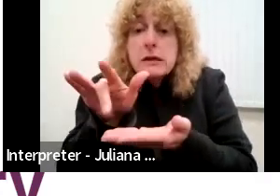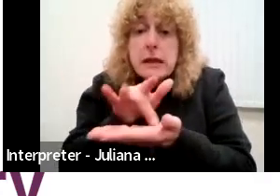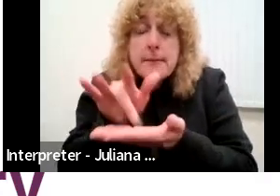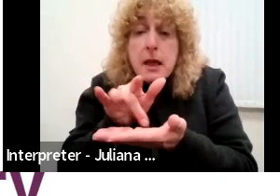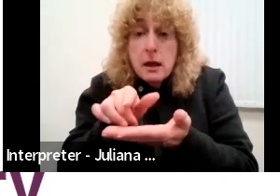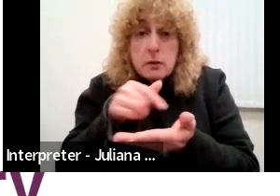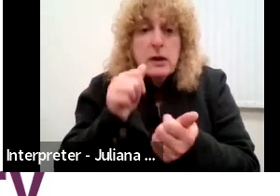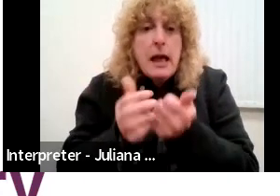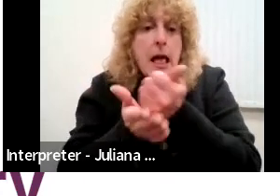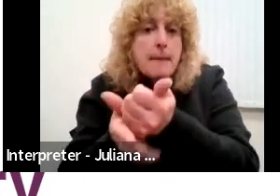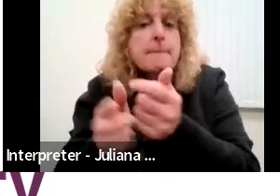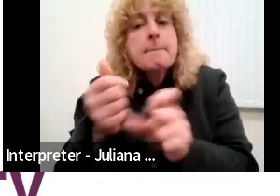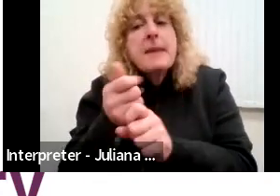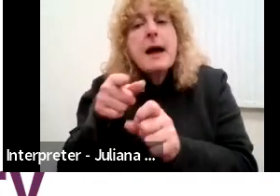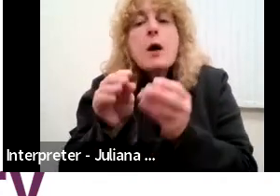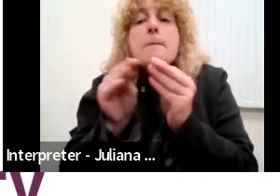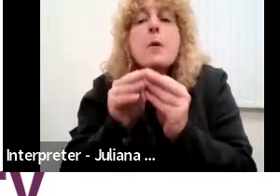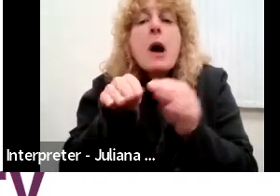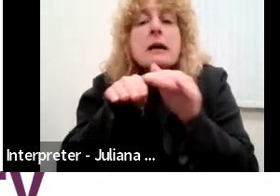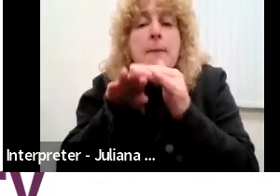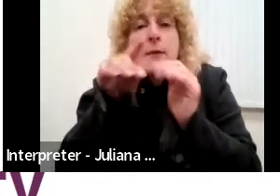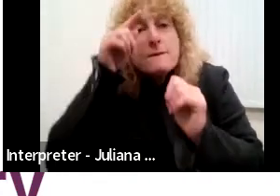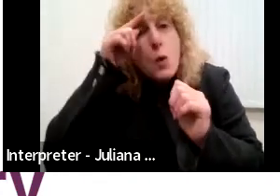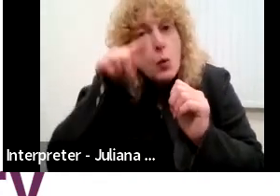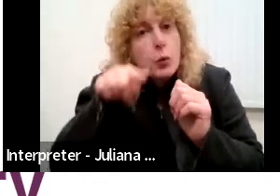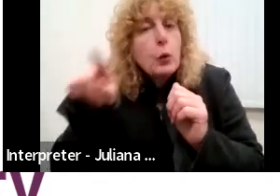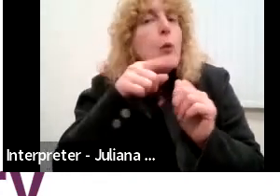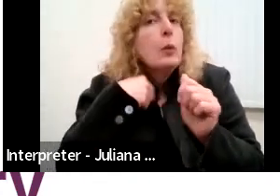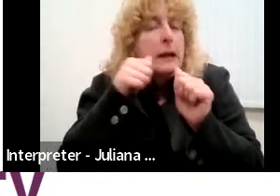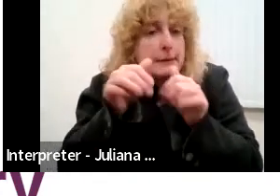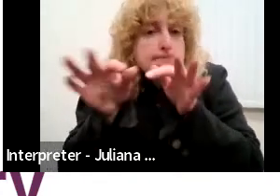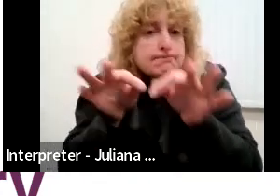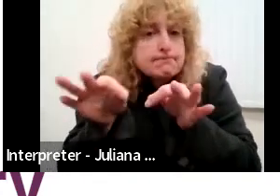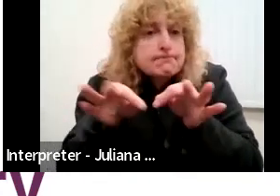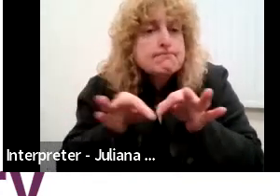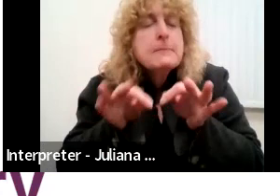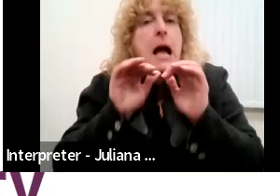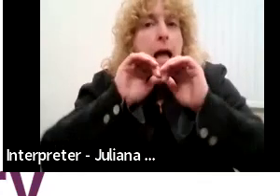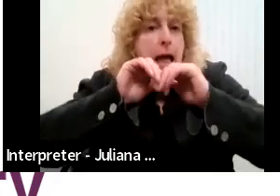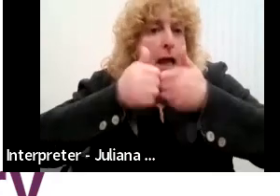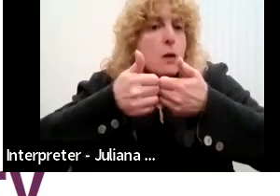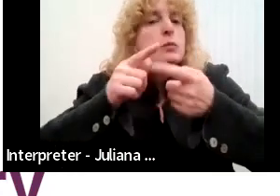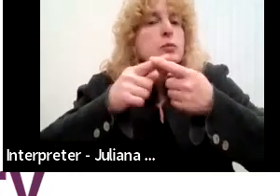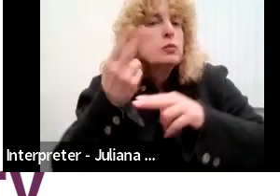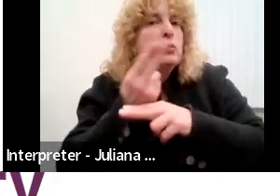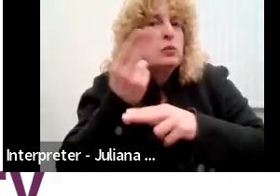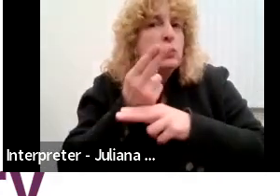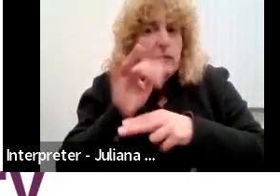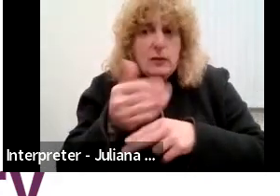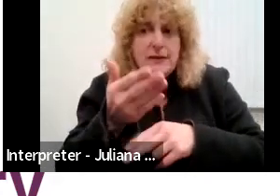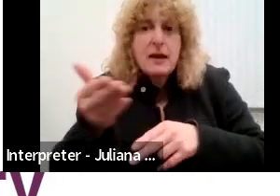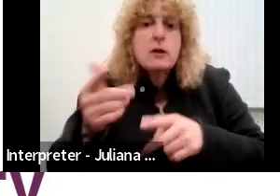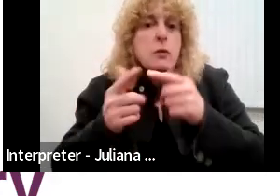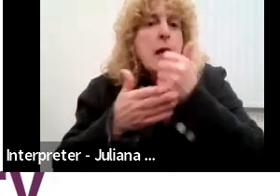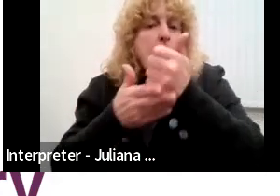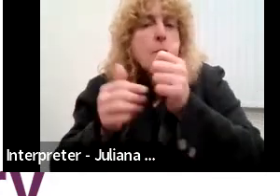for you. And also we can walk you through how to make how to use those devices to help you